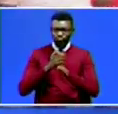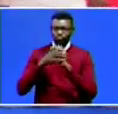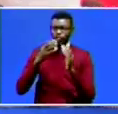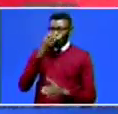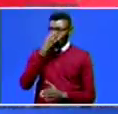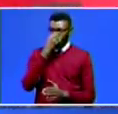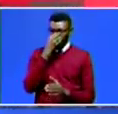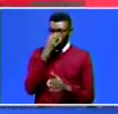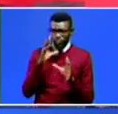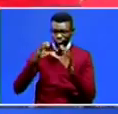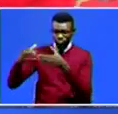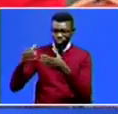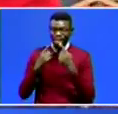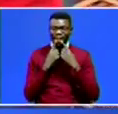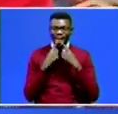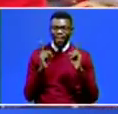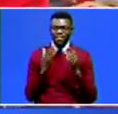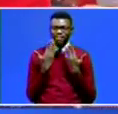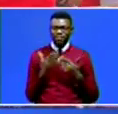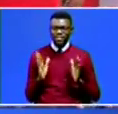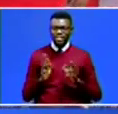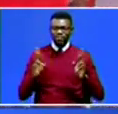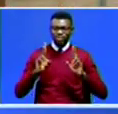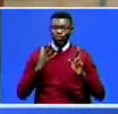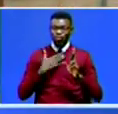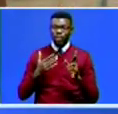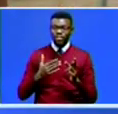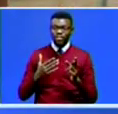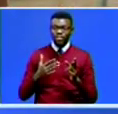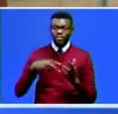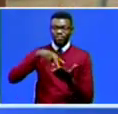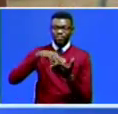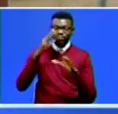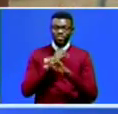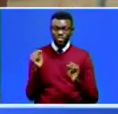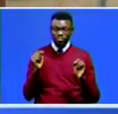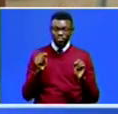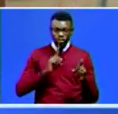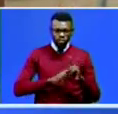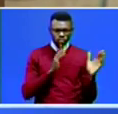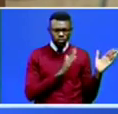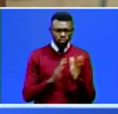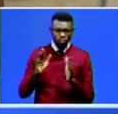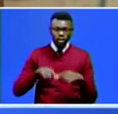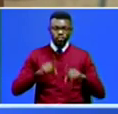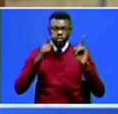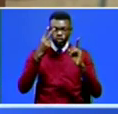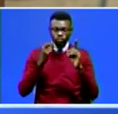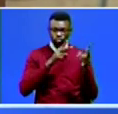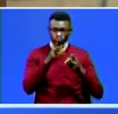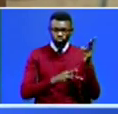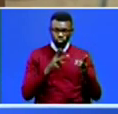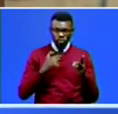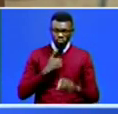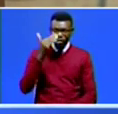Ruto ambaye ametangaza ari yake kuwa ni ya urais. As he also prepare himself for 2022, I'm